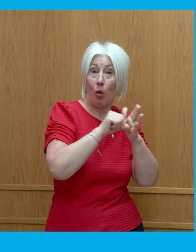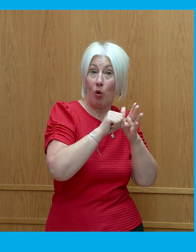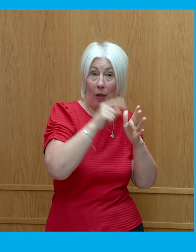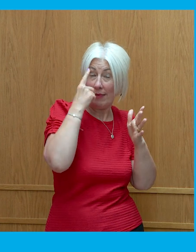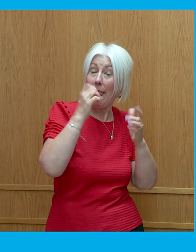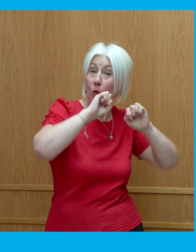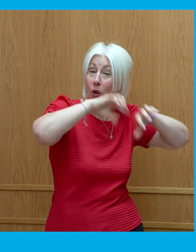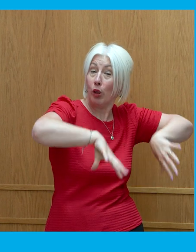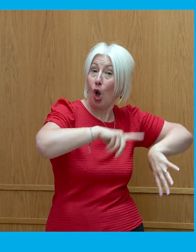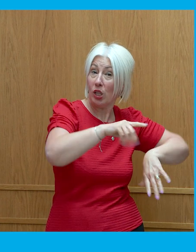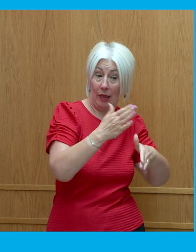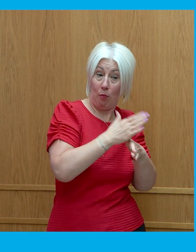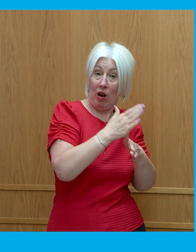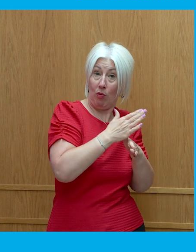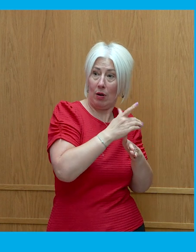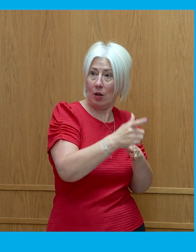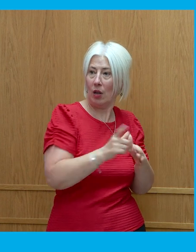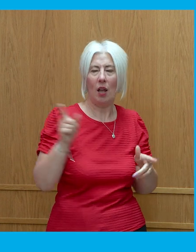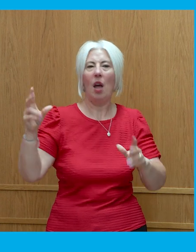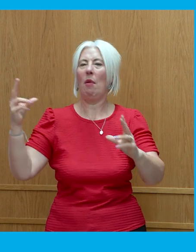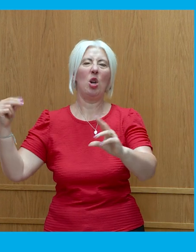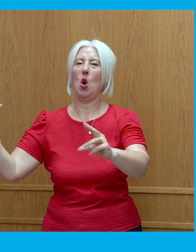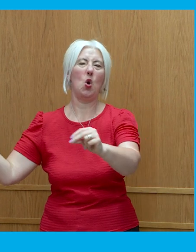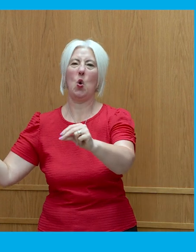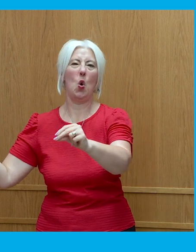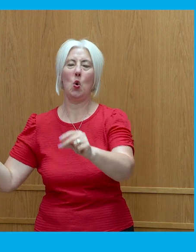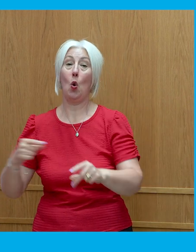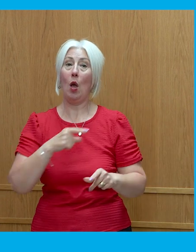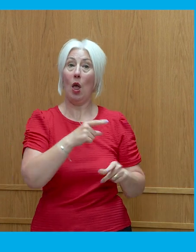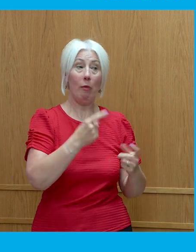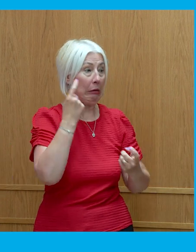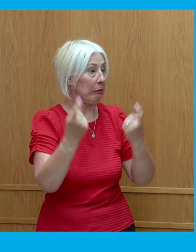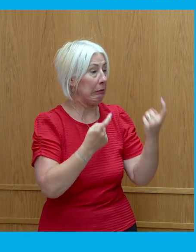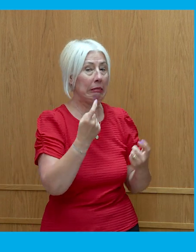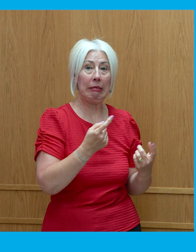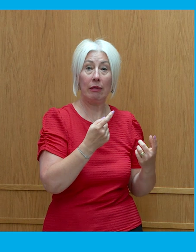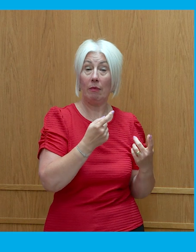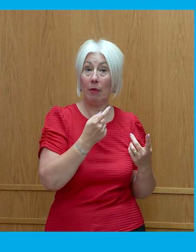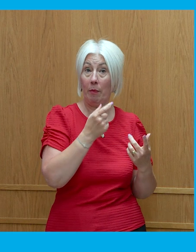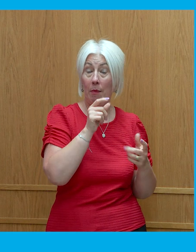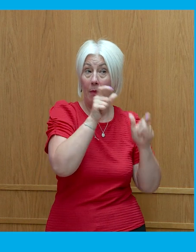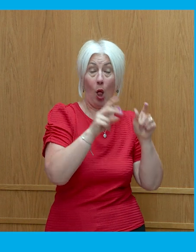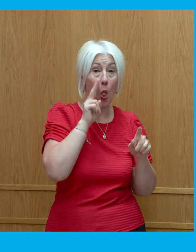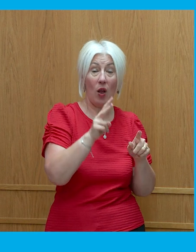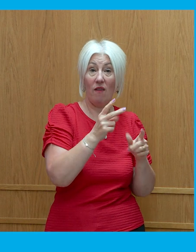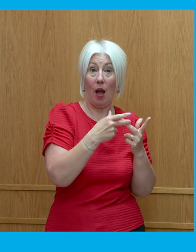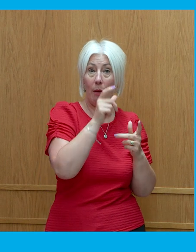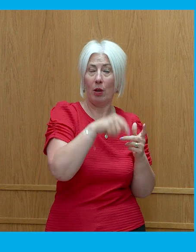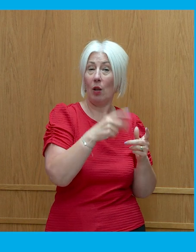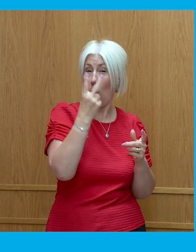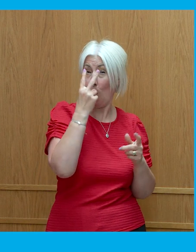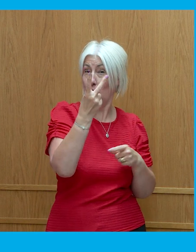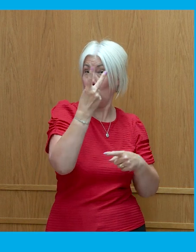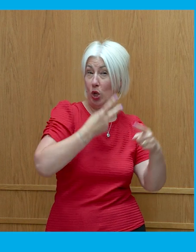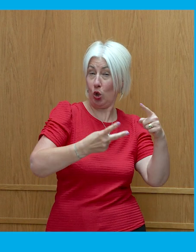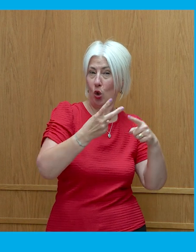lost the primary. Because Republicans, well, there was 50% looking for somebody else. remember 2 years ago we were